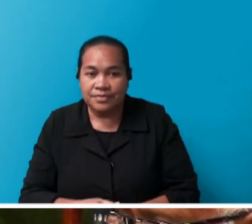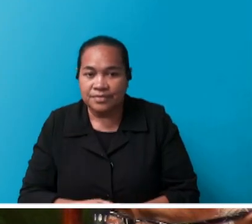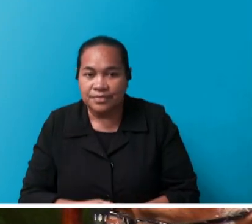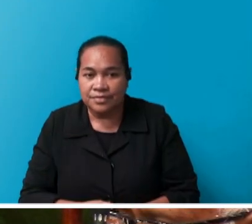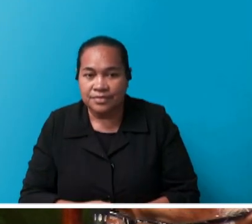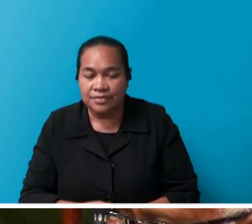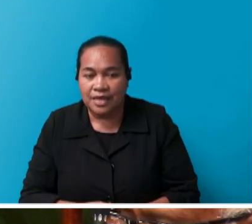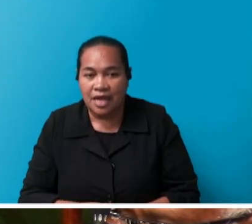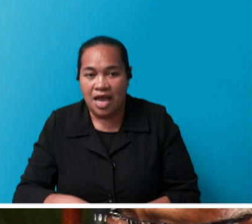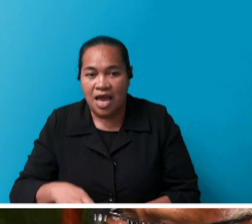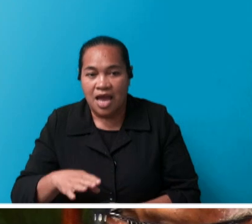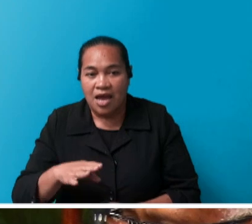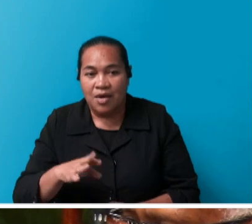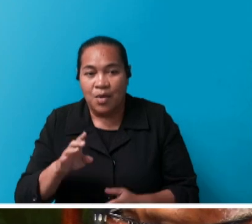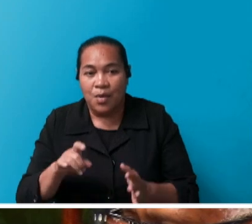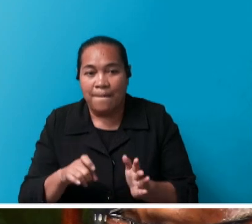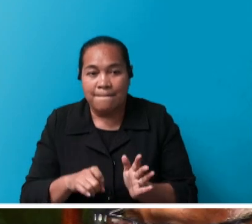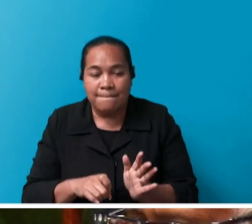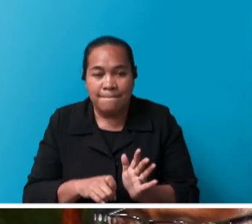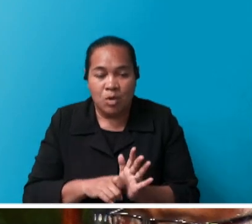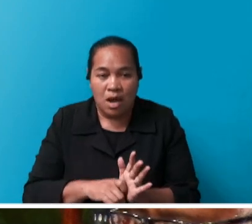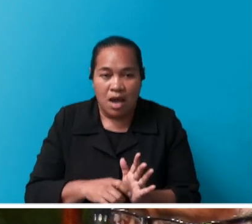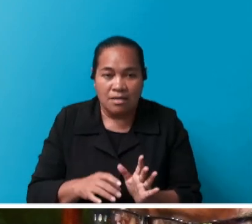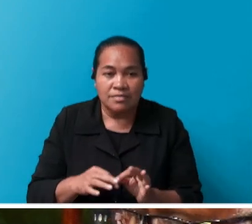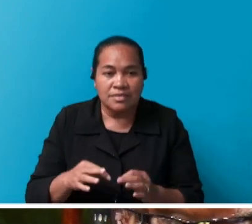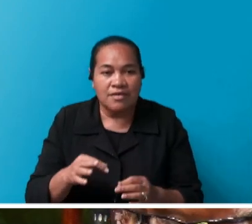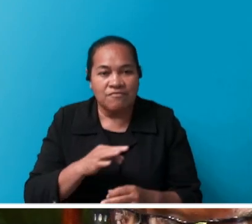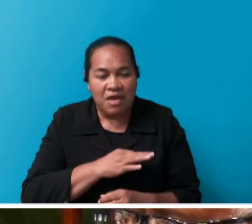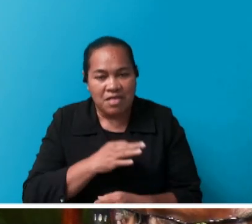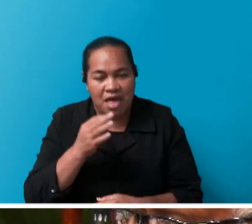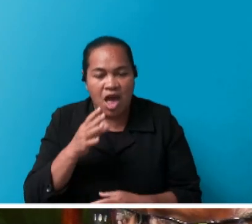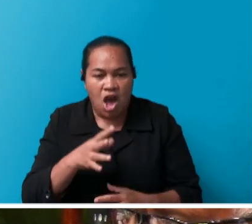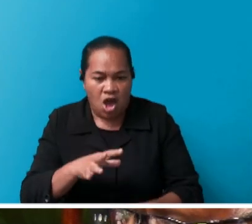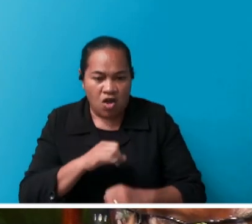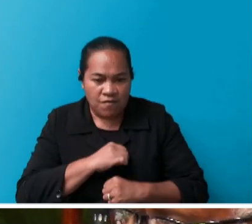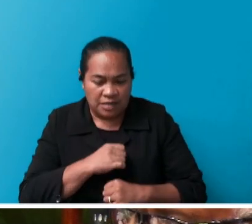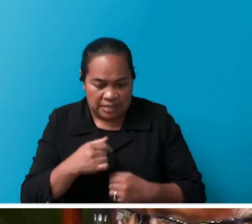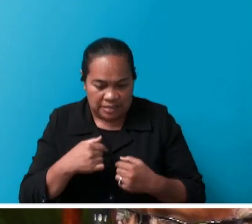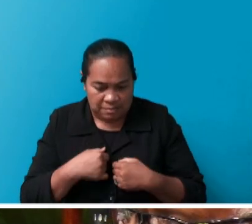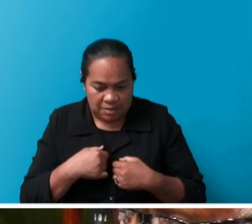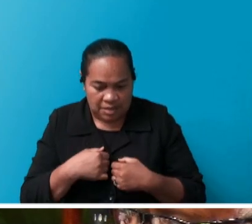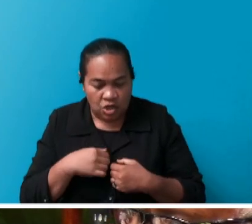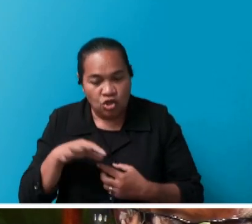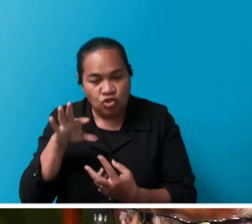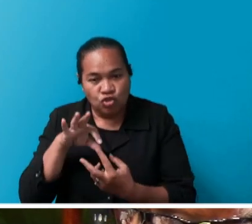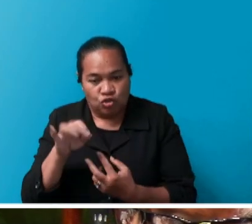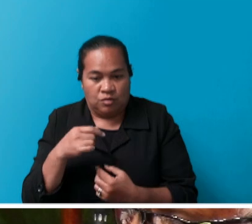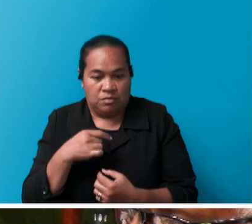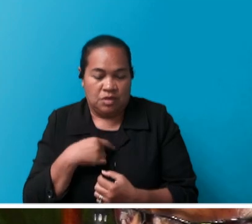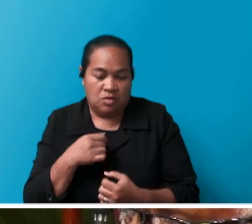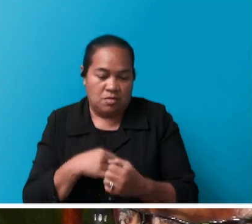Lingamamanda Rambuka, for his faith and confidence in me in bestowing the position of Assistant Minister for Health and